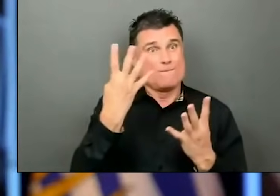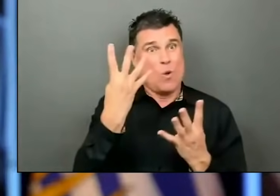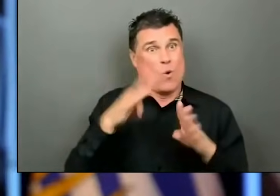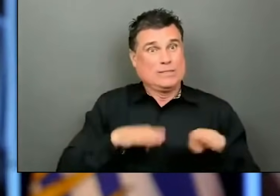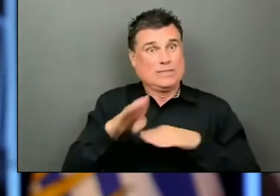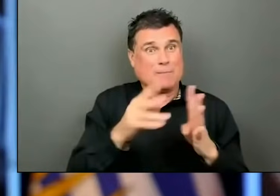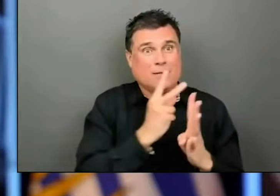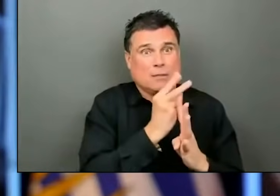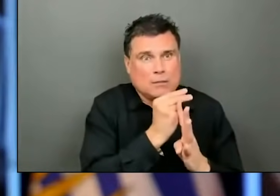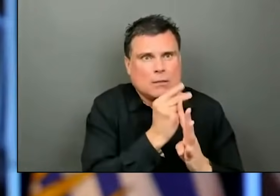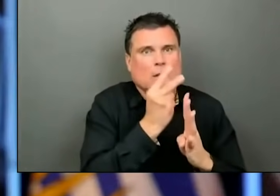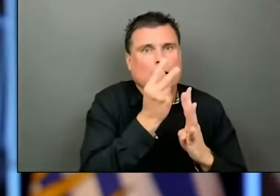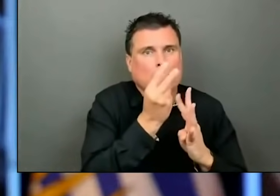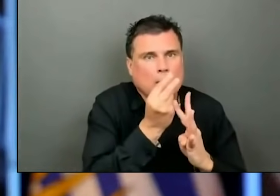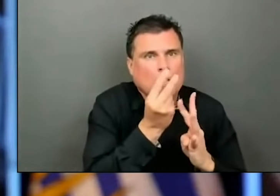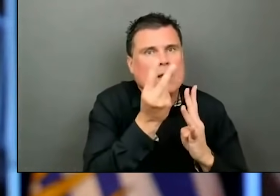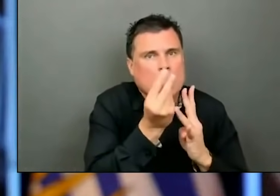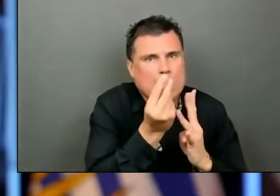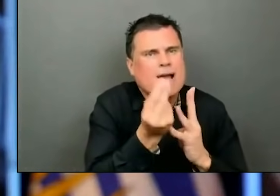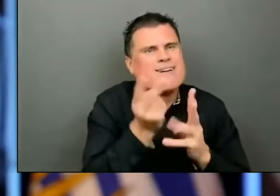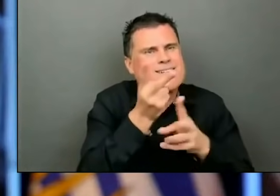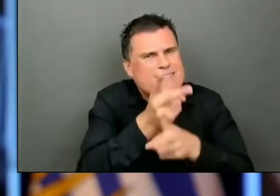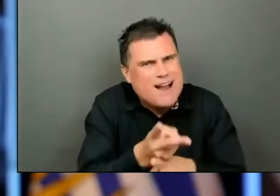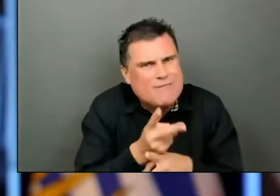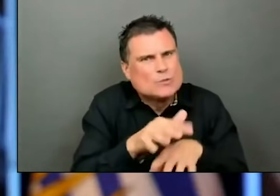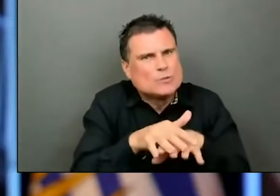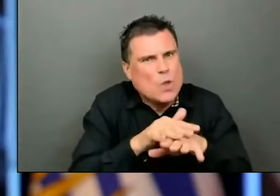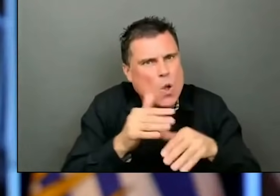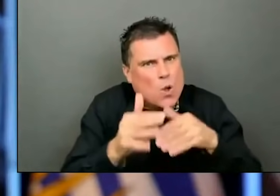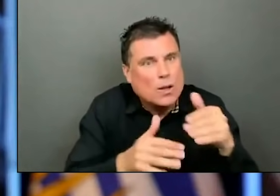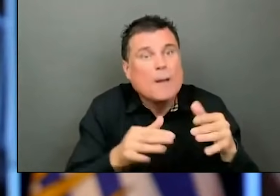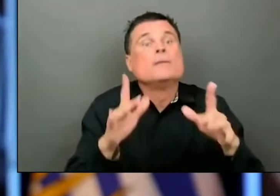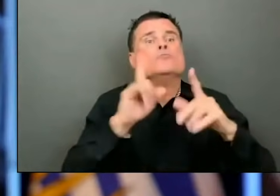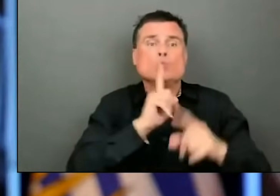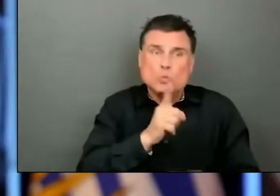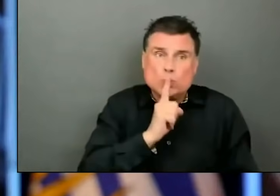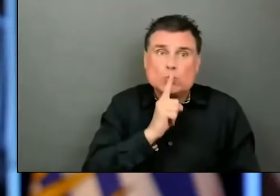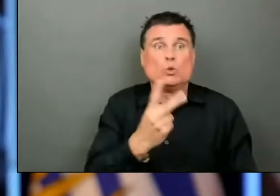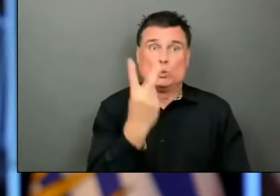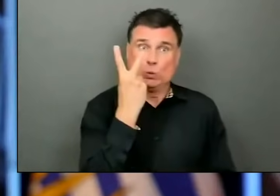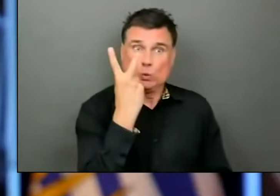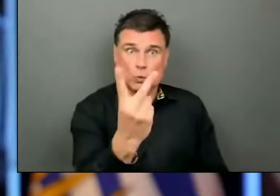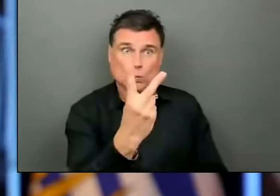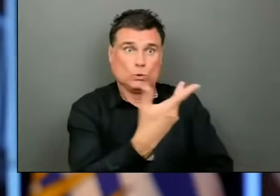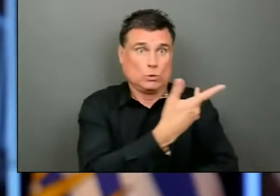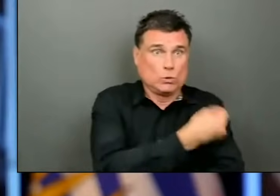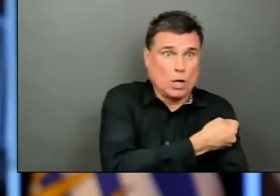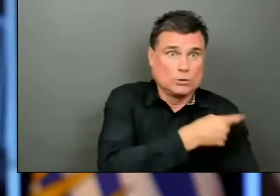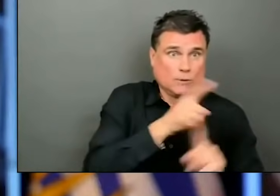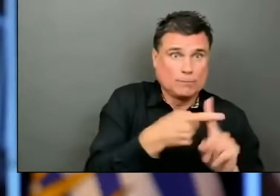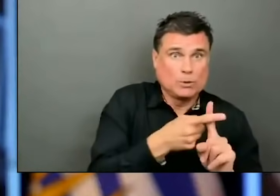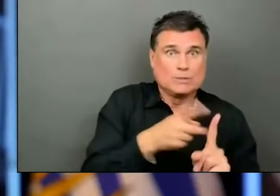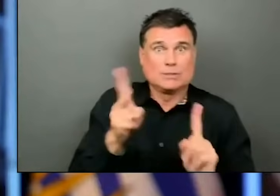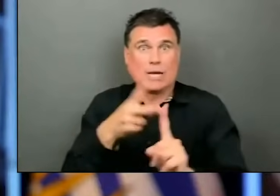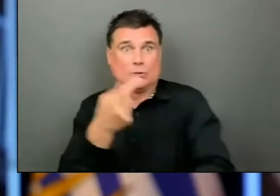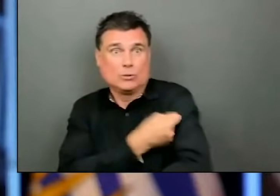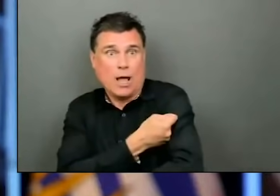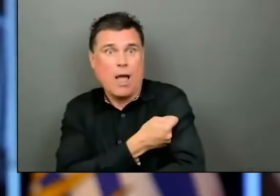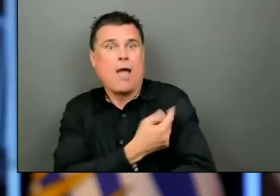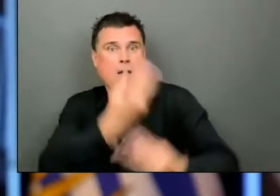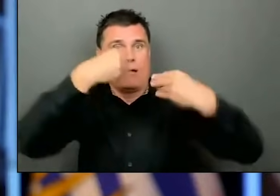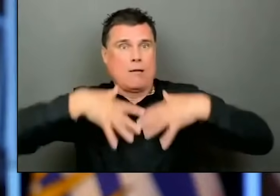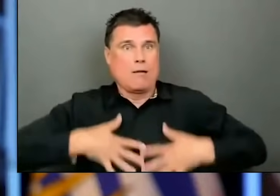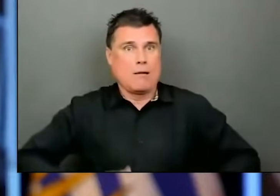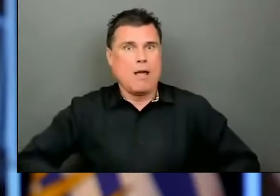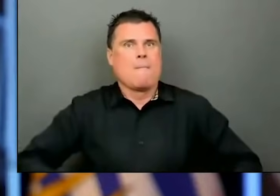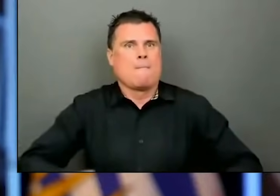strains, having 2 doses gives us greater personal protection. But more importantly is the overall protection